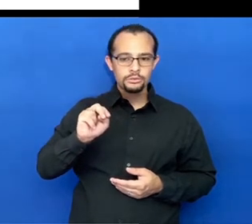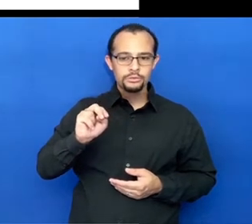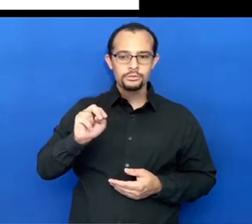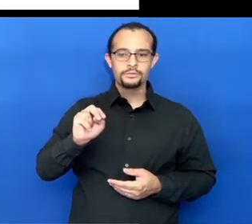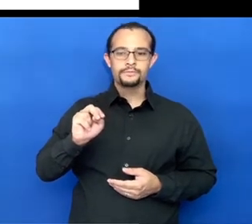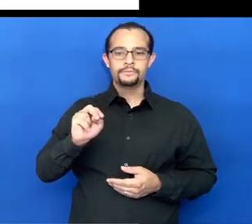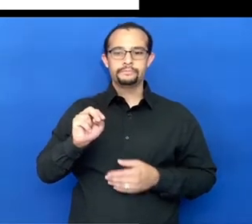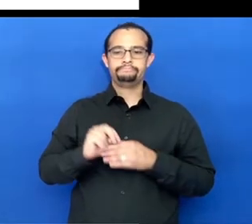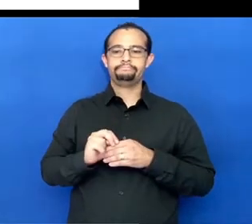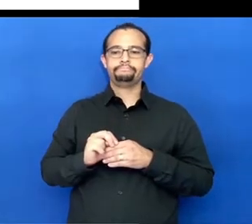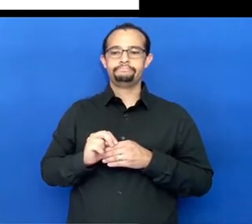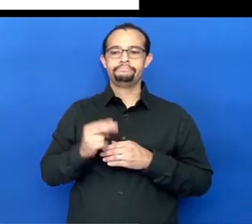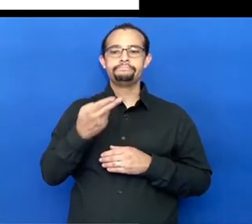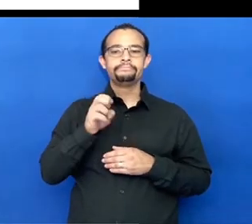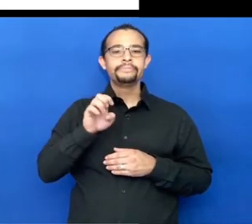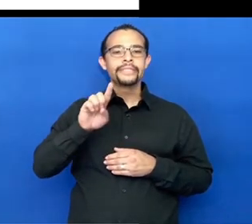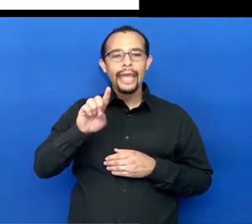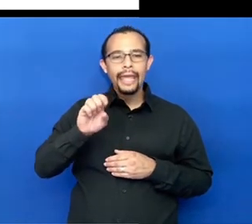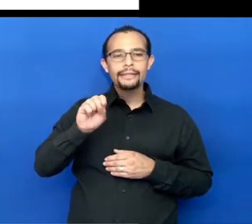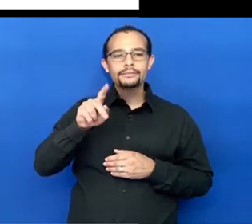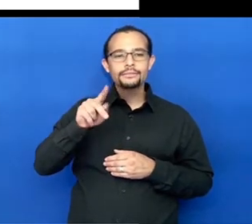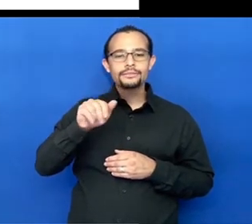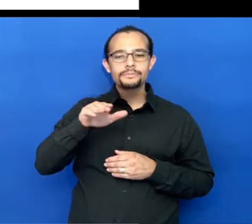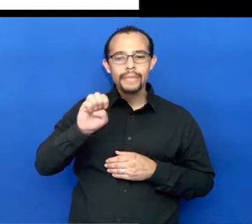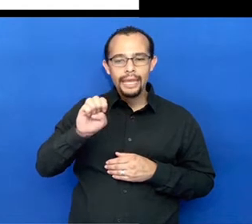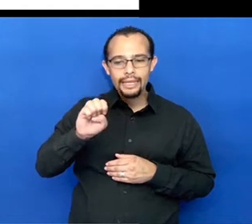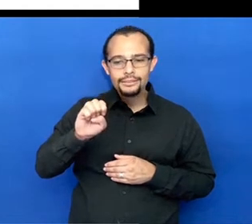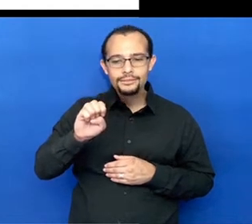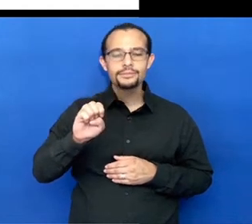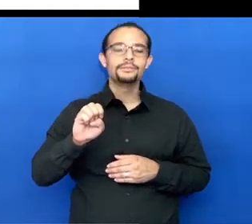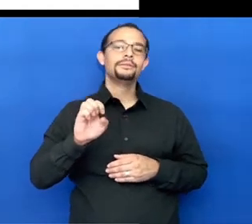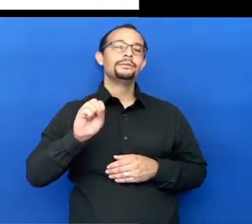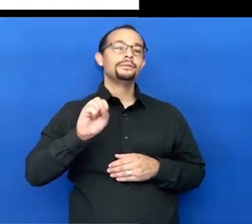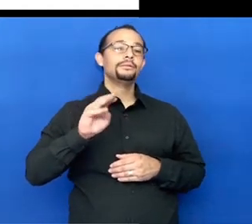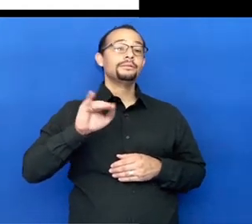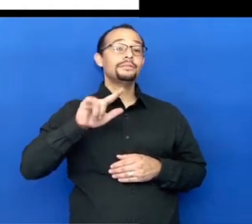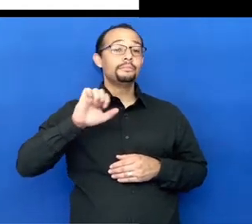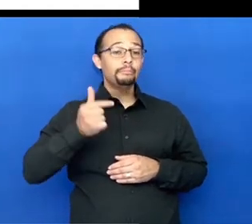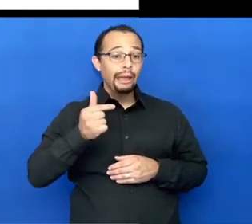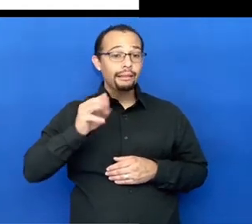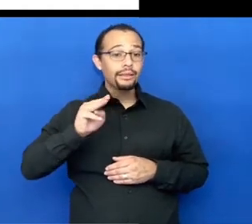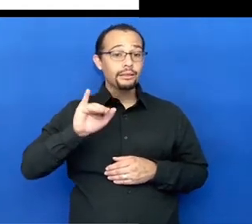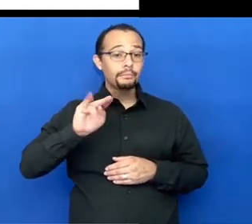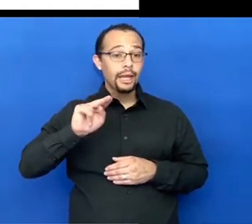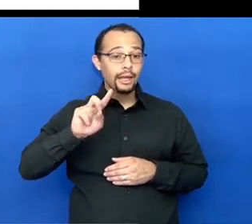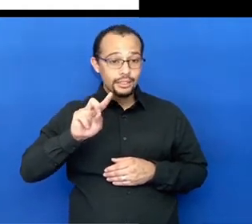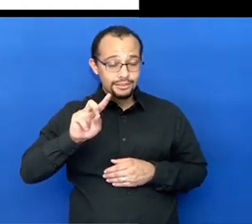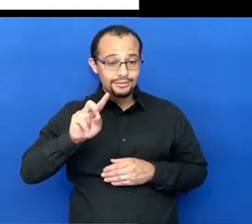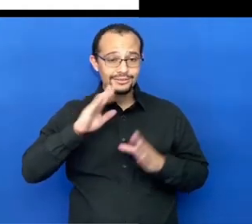apps are meditation, for meditation and Headspace and Smiling